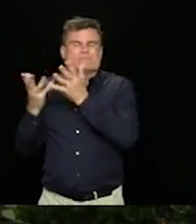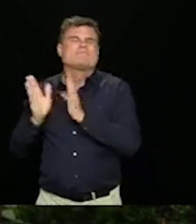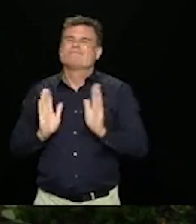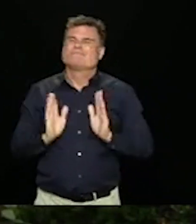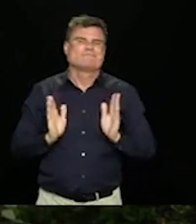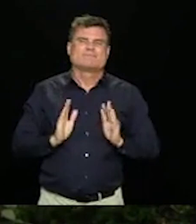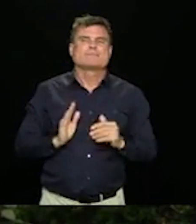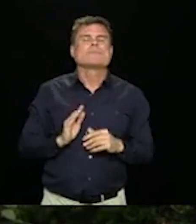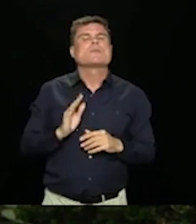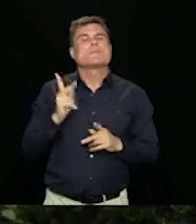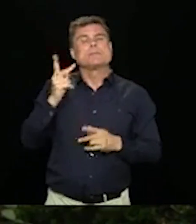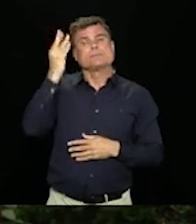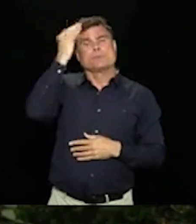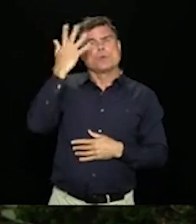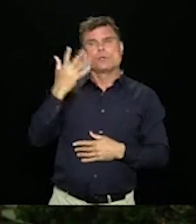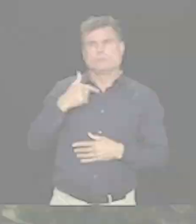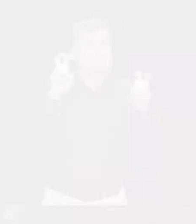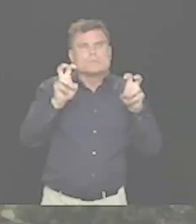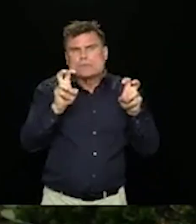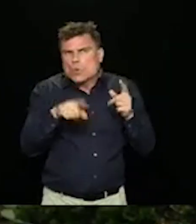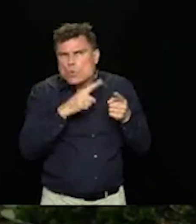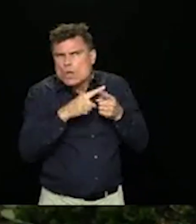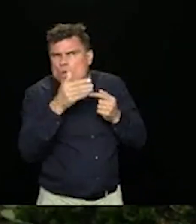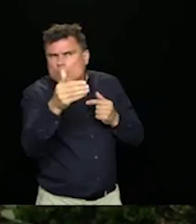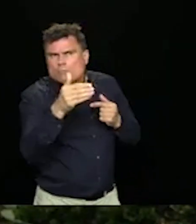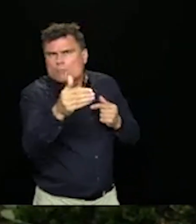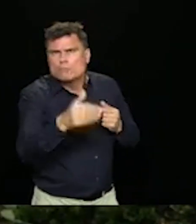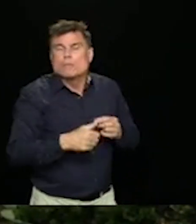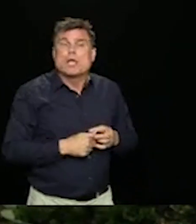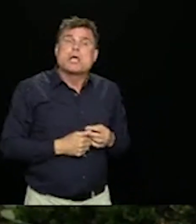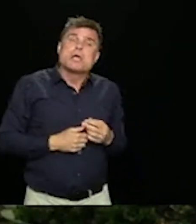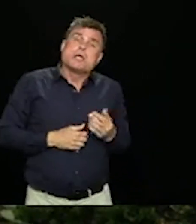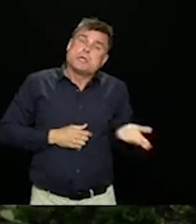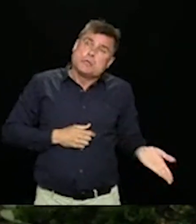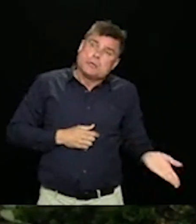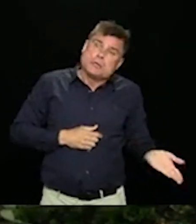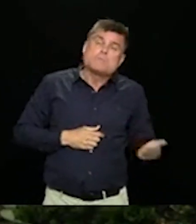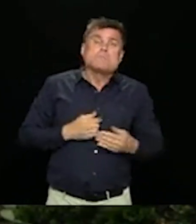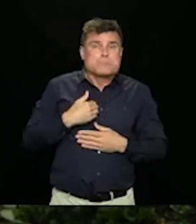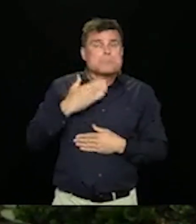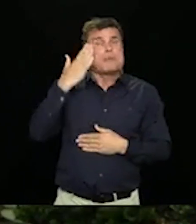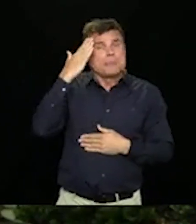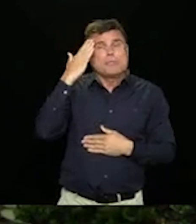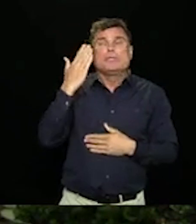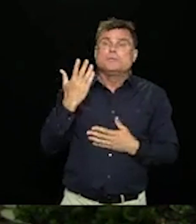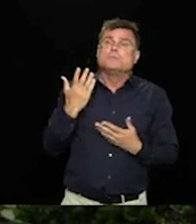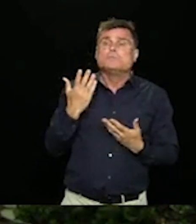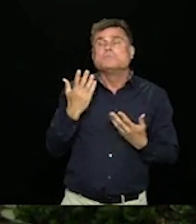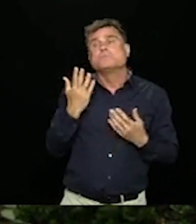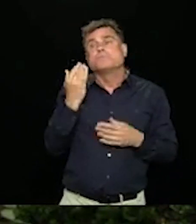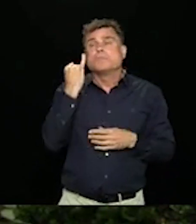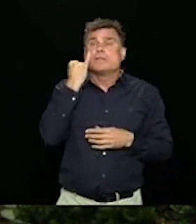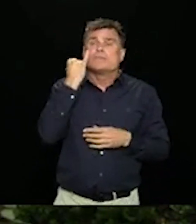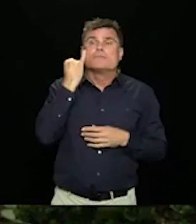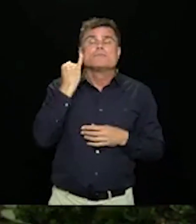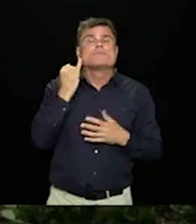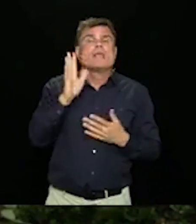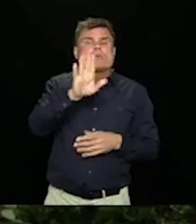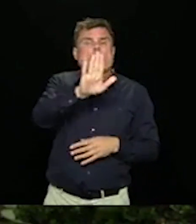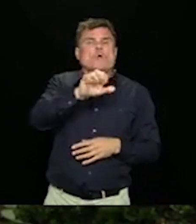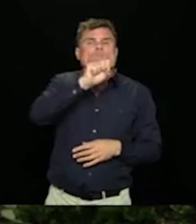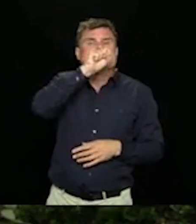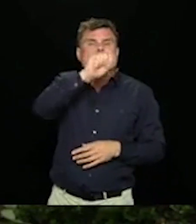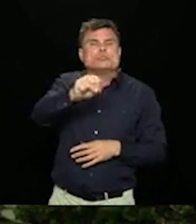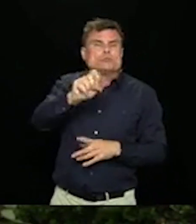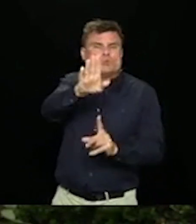visit every part of BC if they've got the time to do so. Well, I would, if people want to book arrangements at their favorite